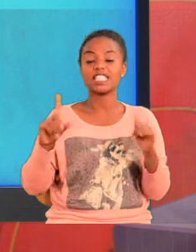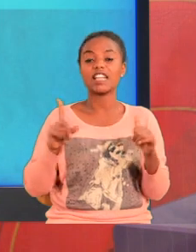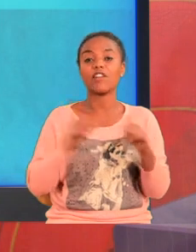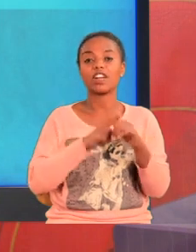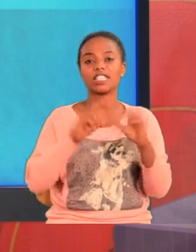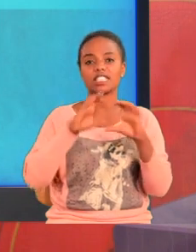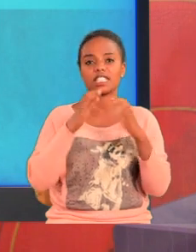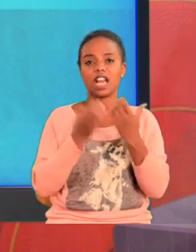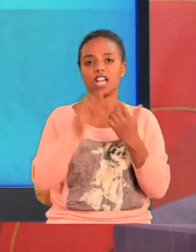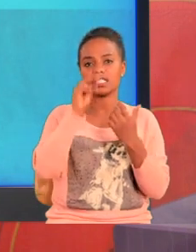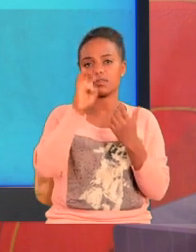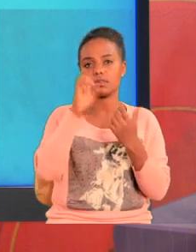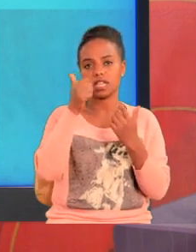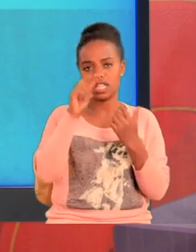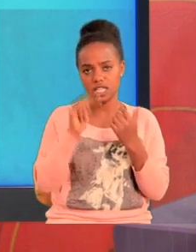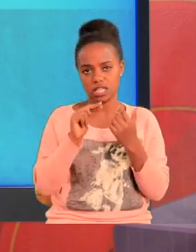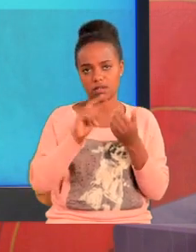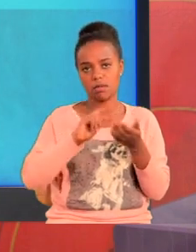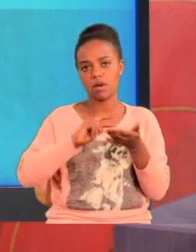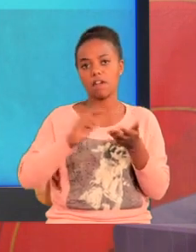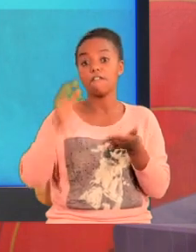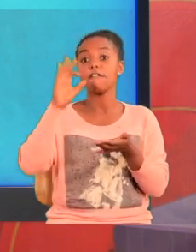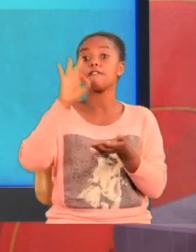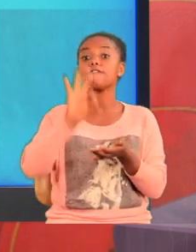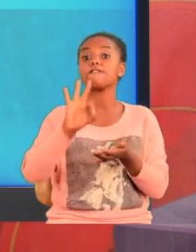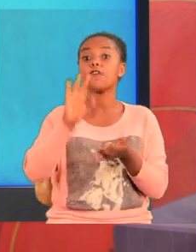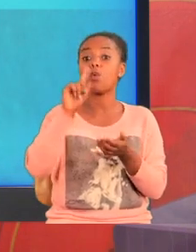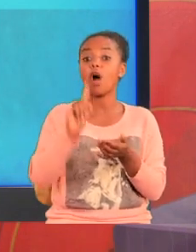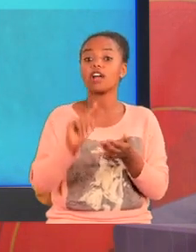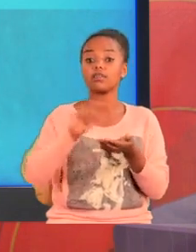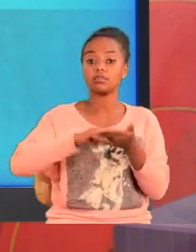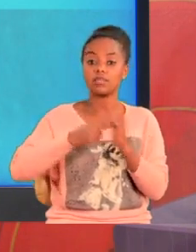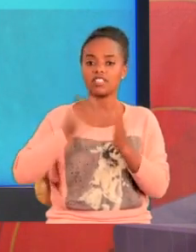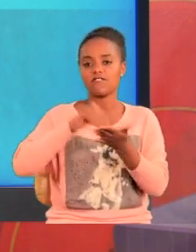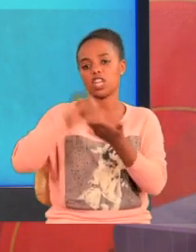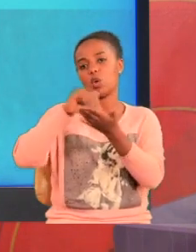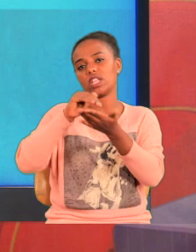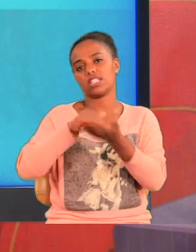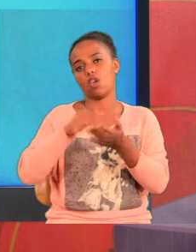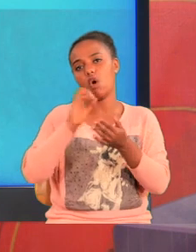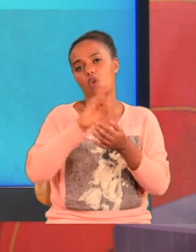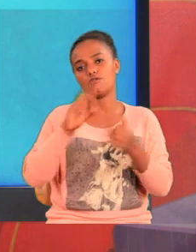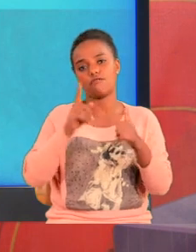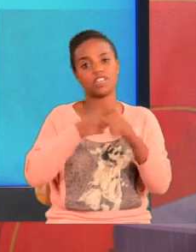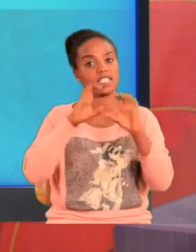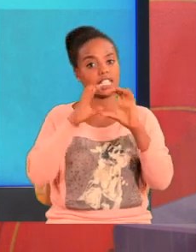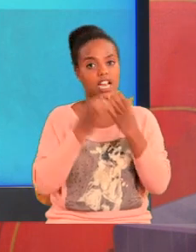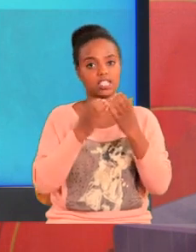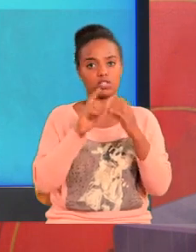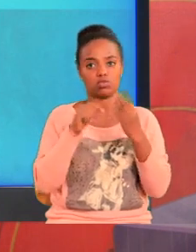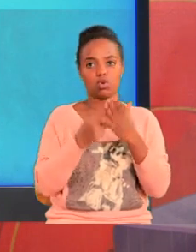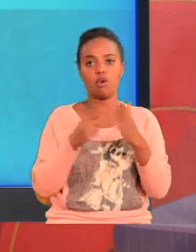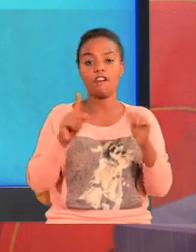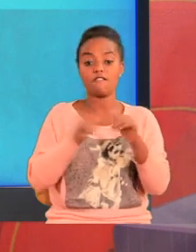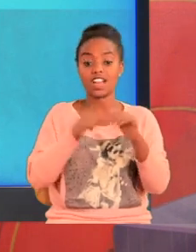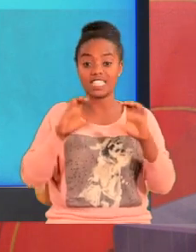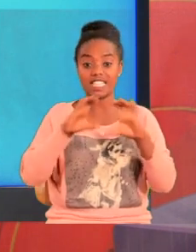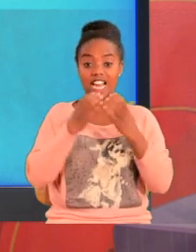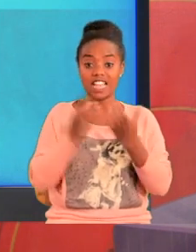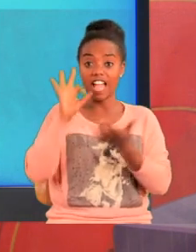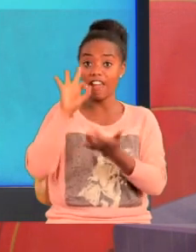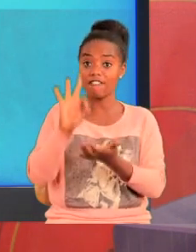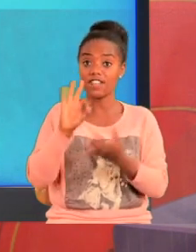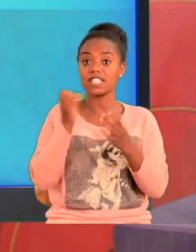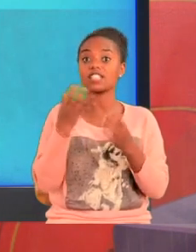class. f1 means it is the frequency of the first class. Here, the frequency of the first class is this 2. To find